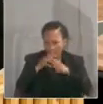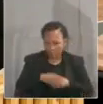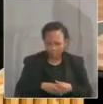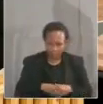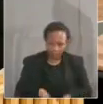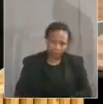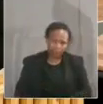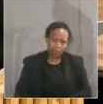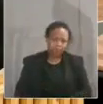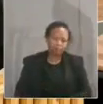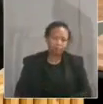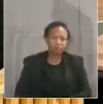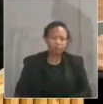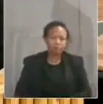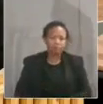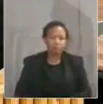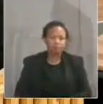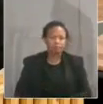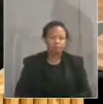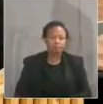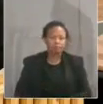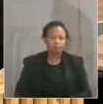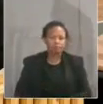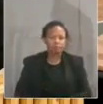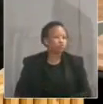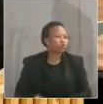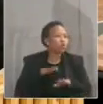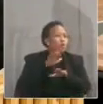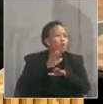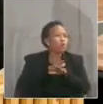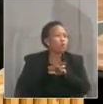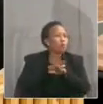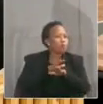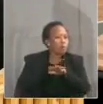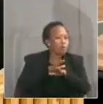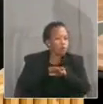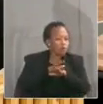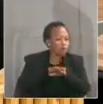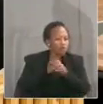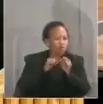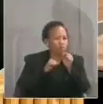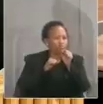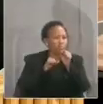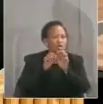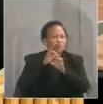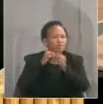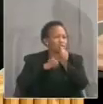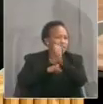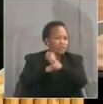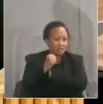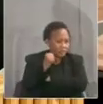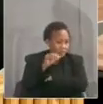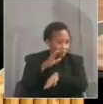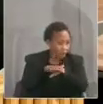Thank you. Is there anything further on those reporting structures? If not, then we can go to the